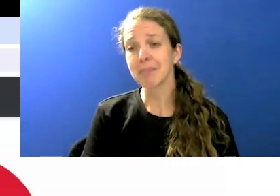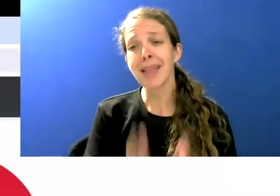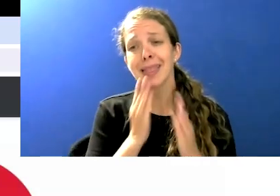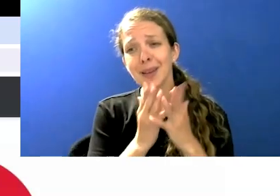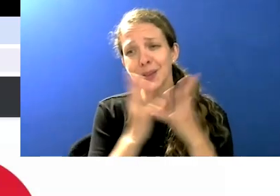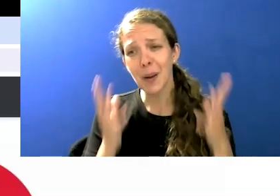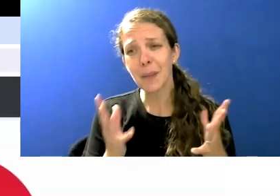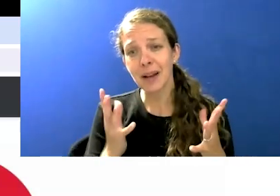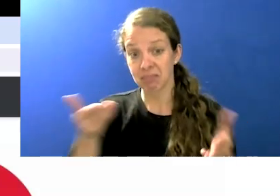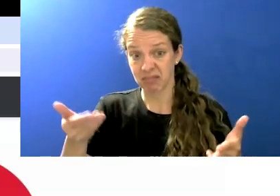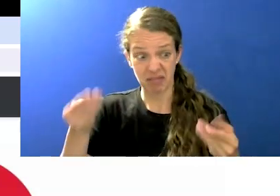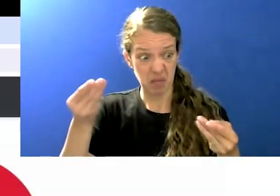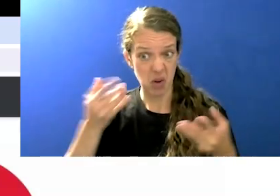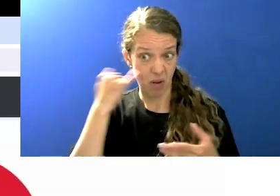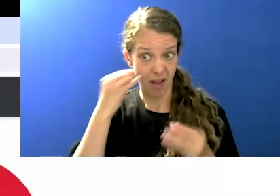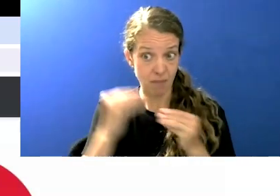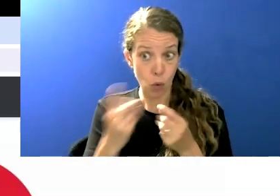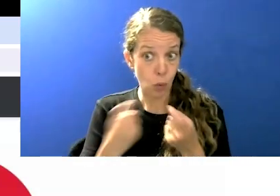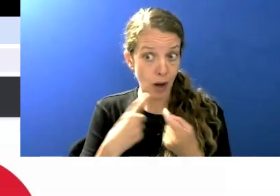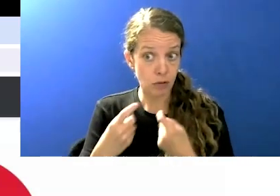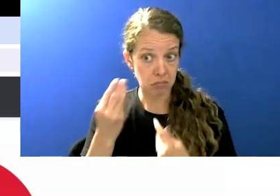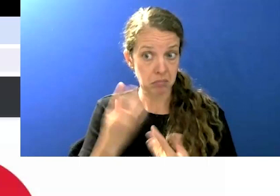so much. Let me know if you have any questions.